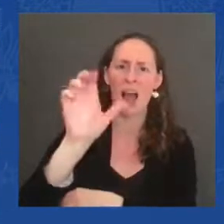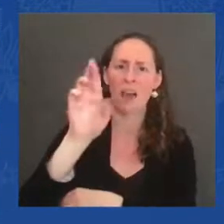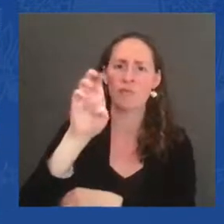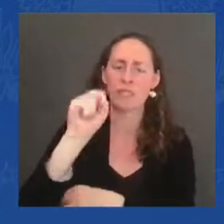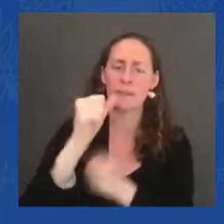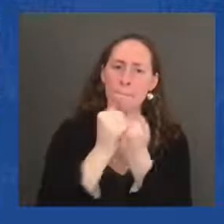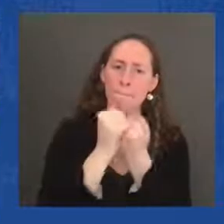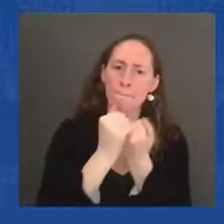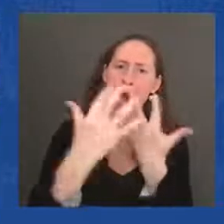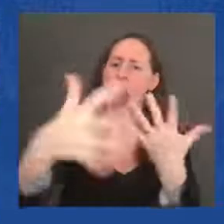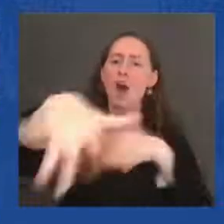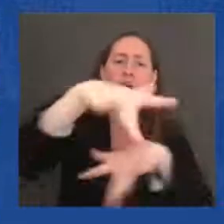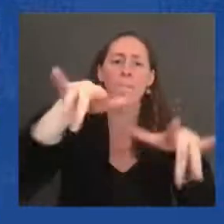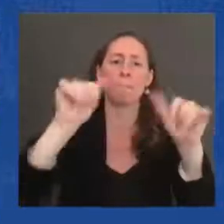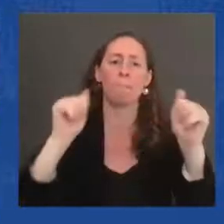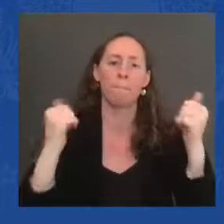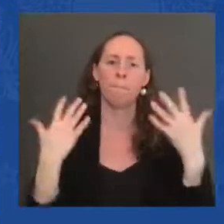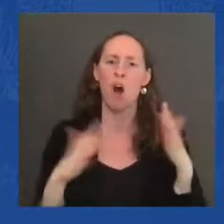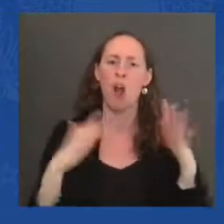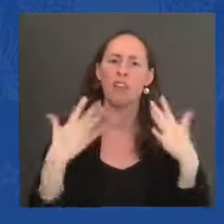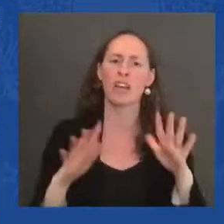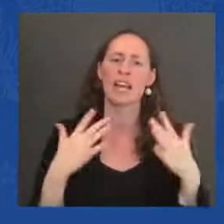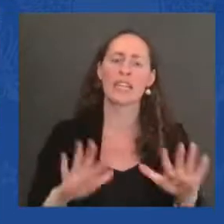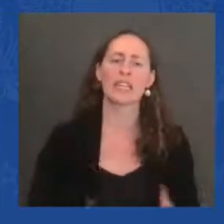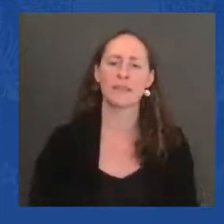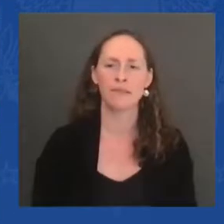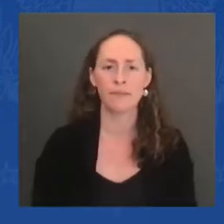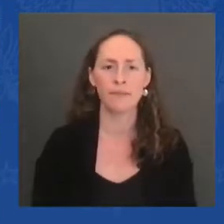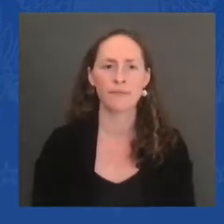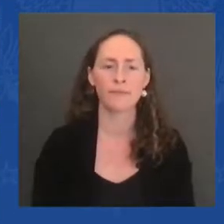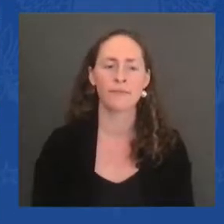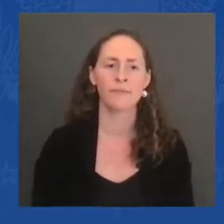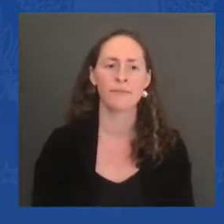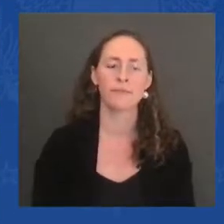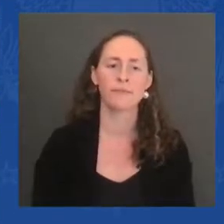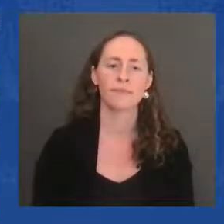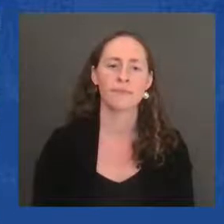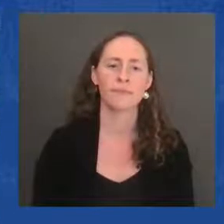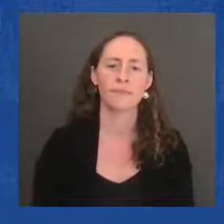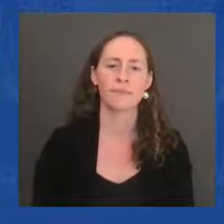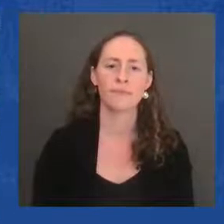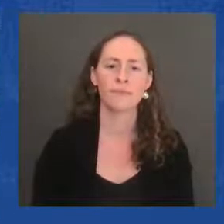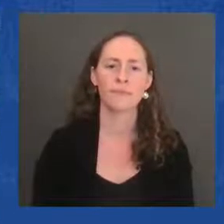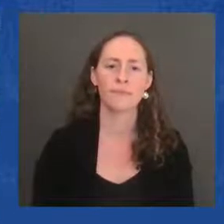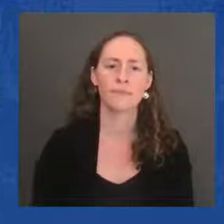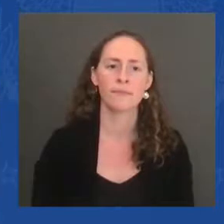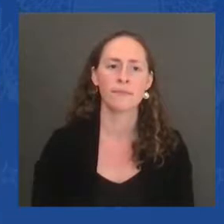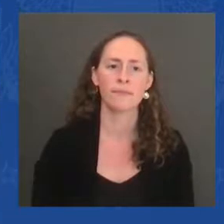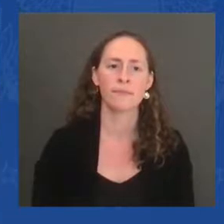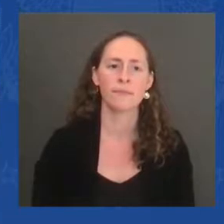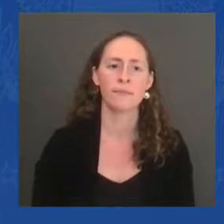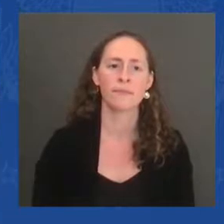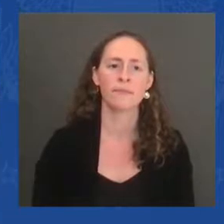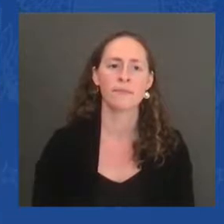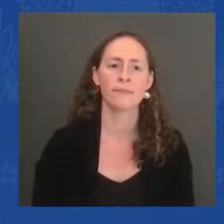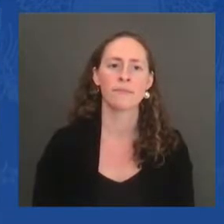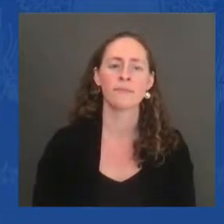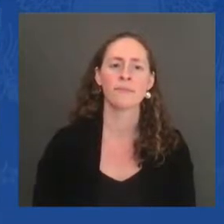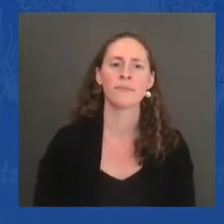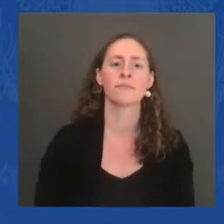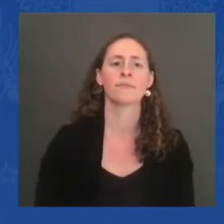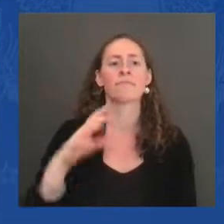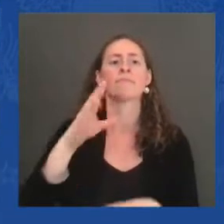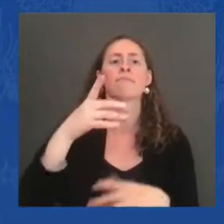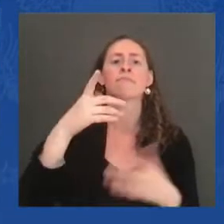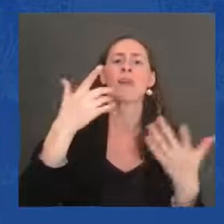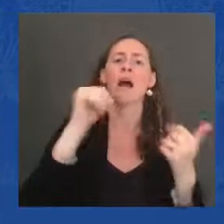Fire, 200,000 acres, 1,000 structures. And God knows how many lives risked or